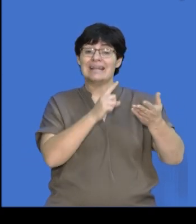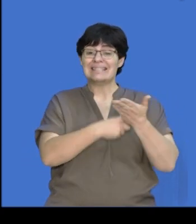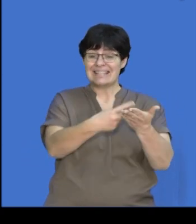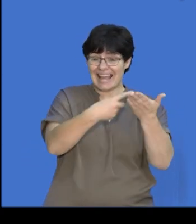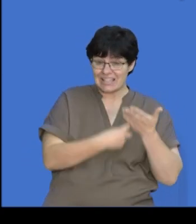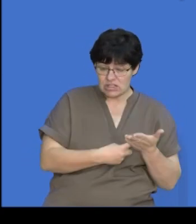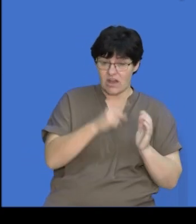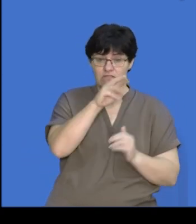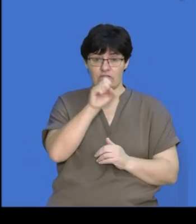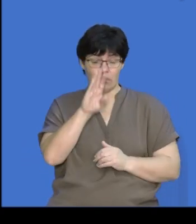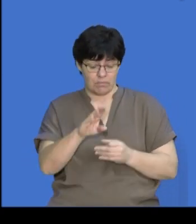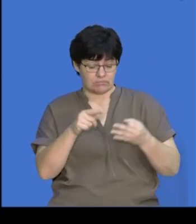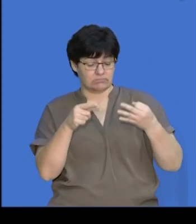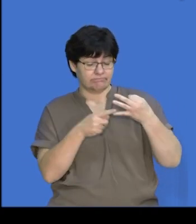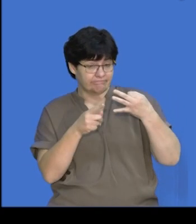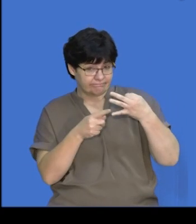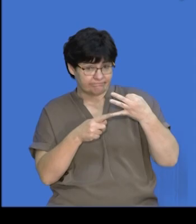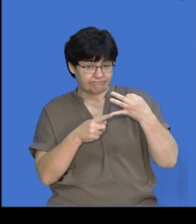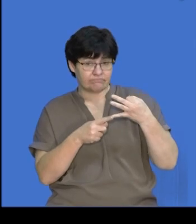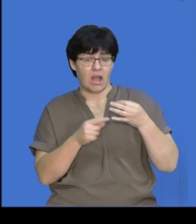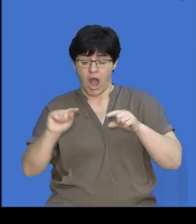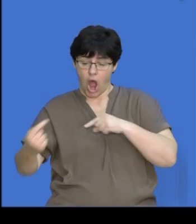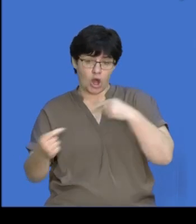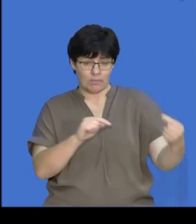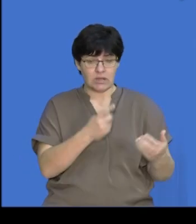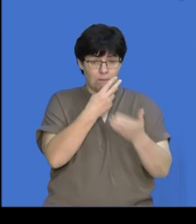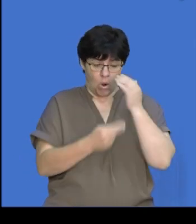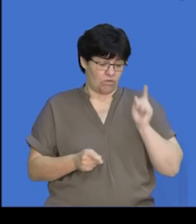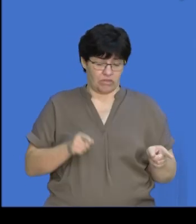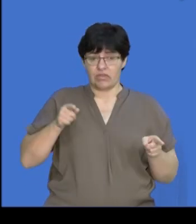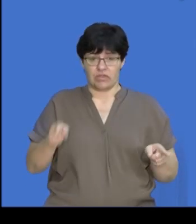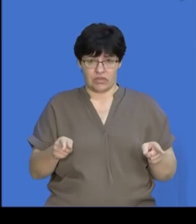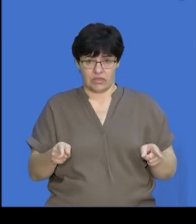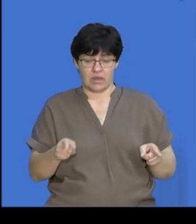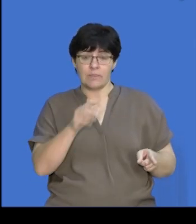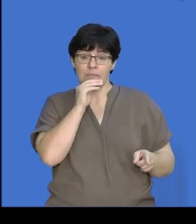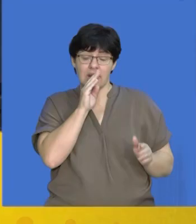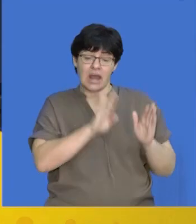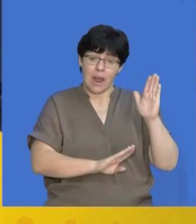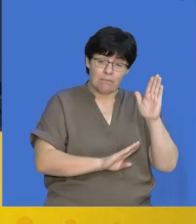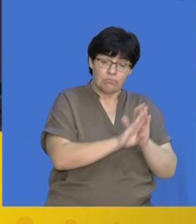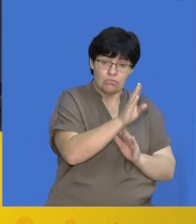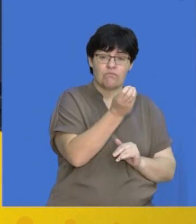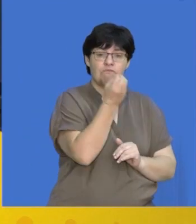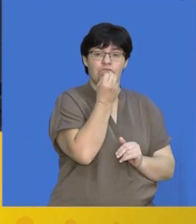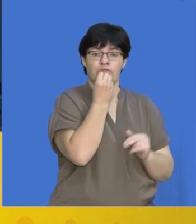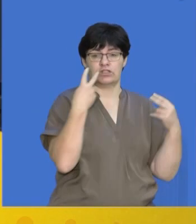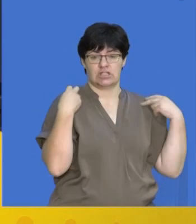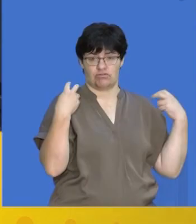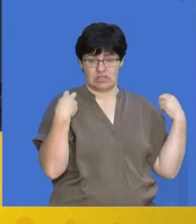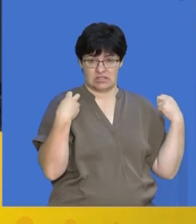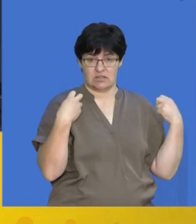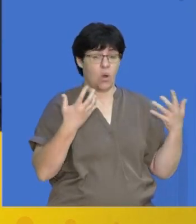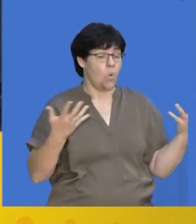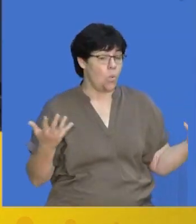to examine both sides of an argument. In this case, improving food security